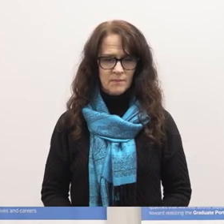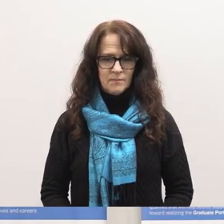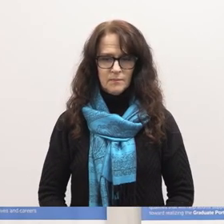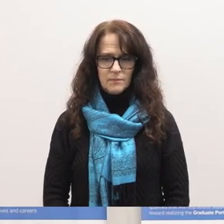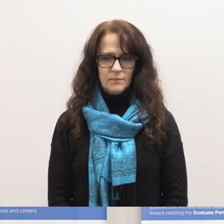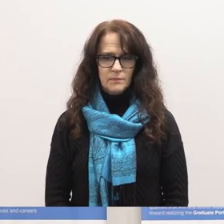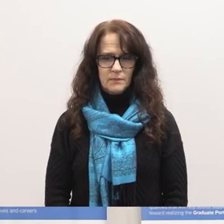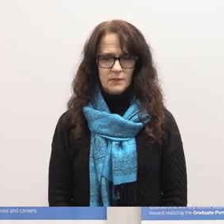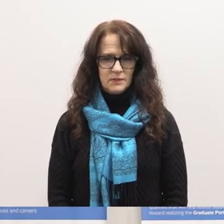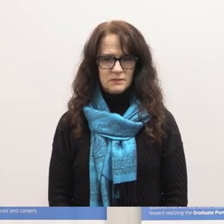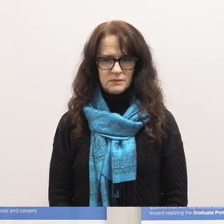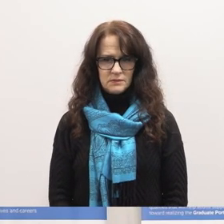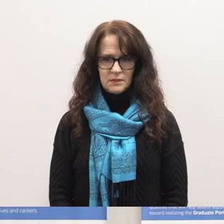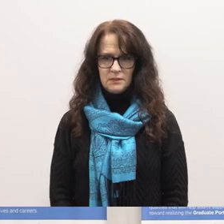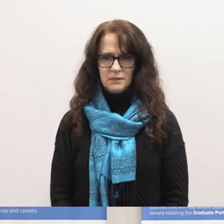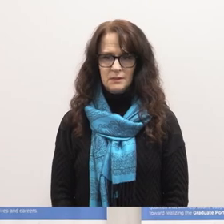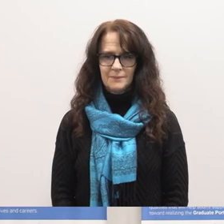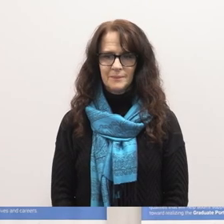Thank you.